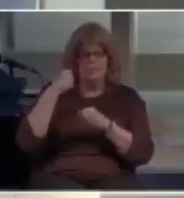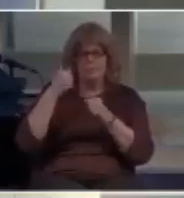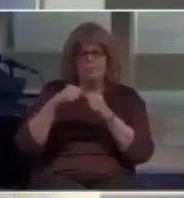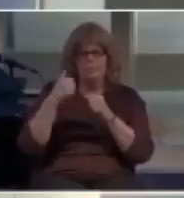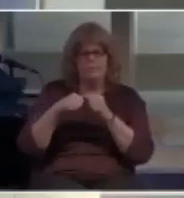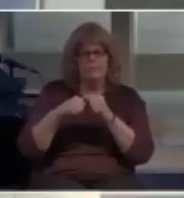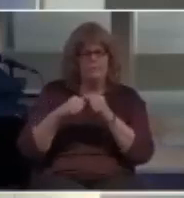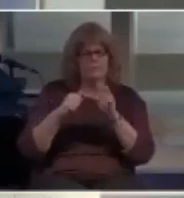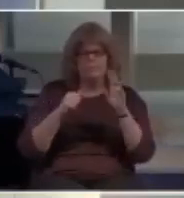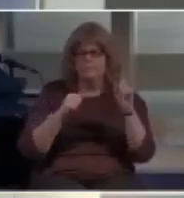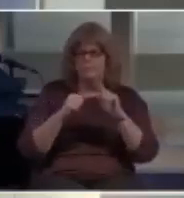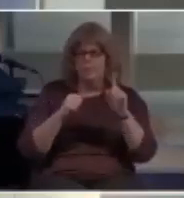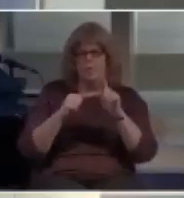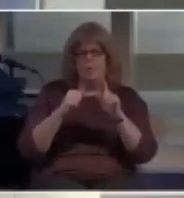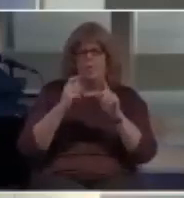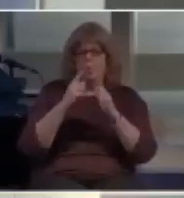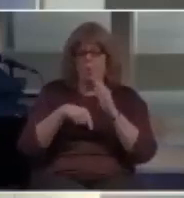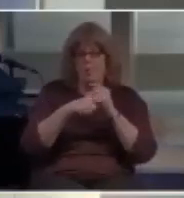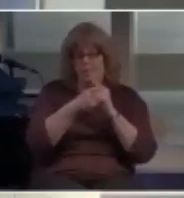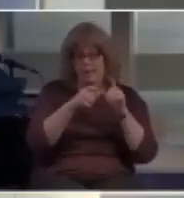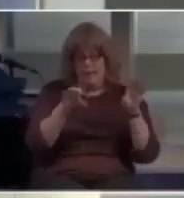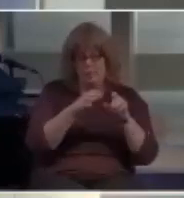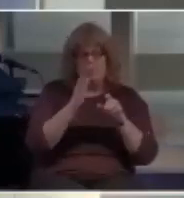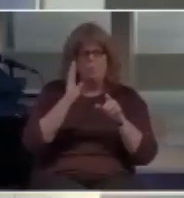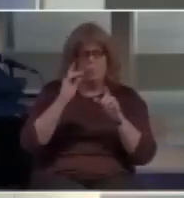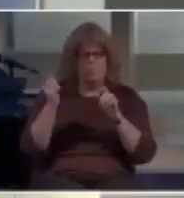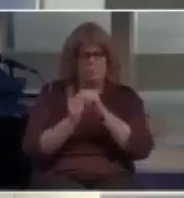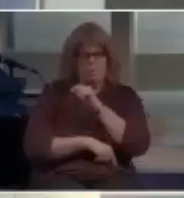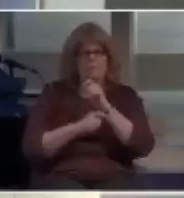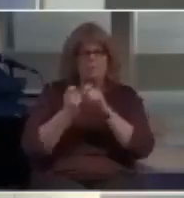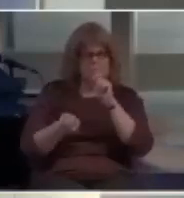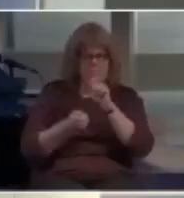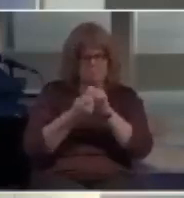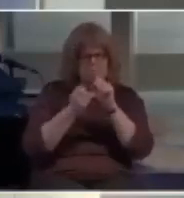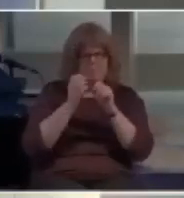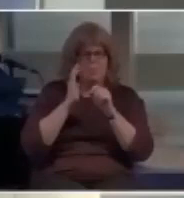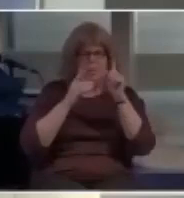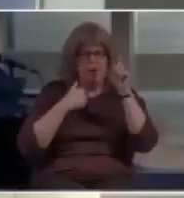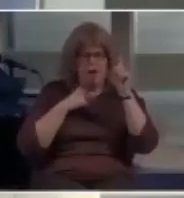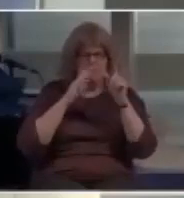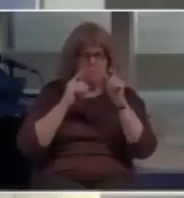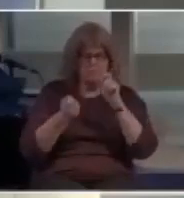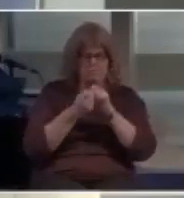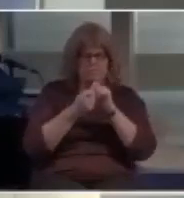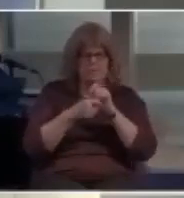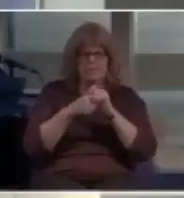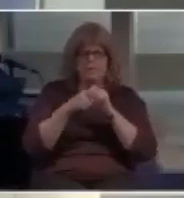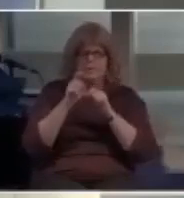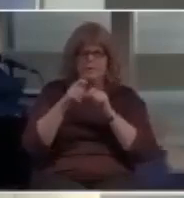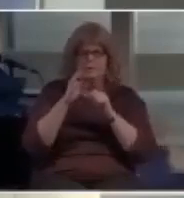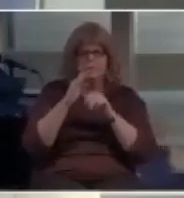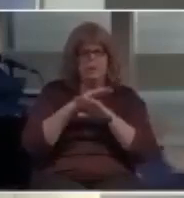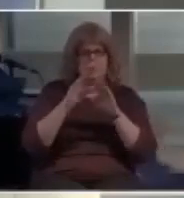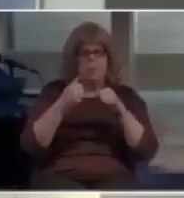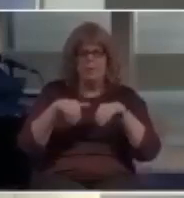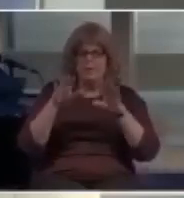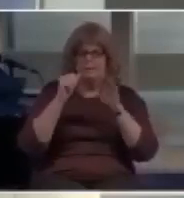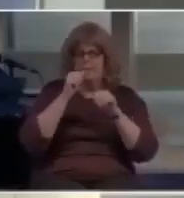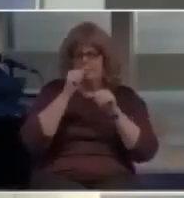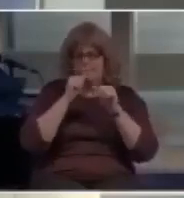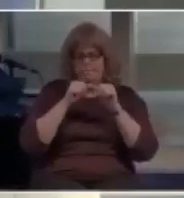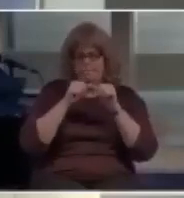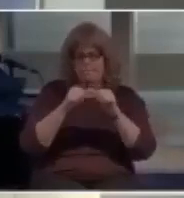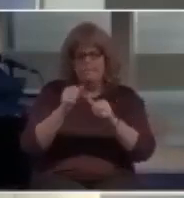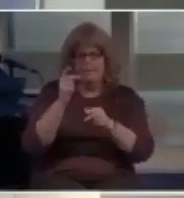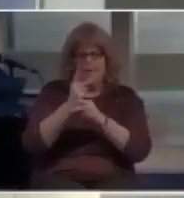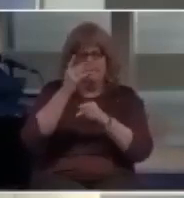no, what goes around comes around. And this should be the basis for your perseverance and for your